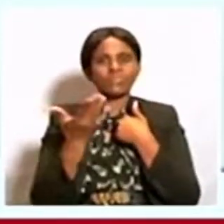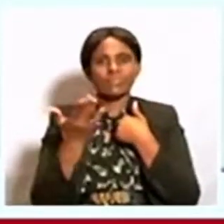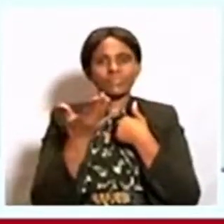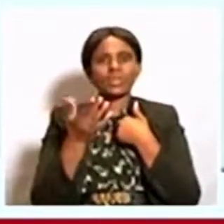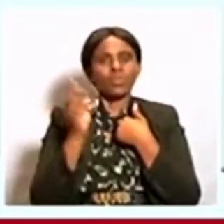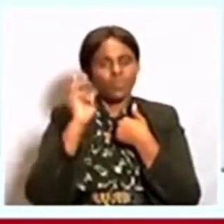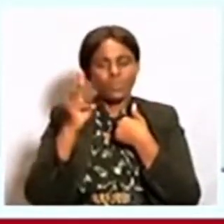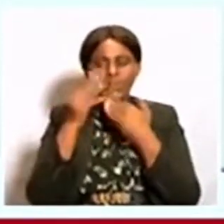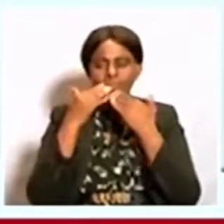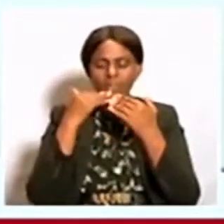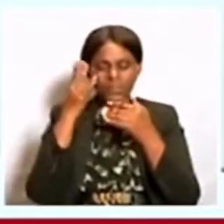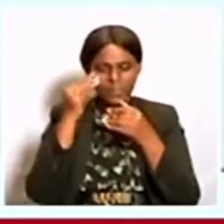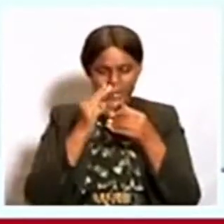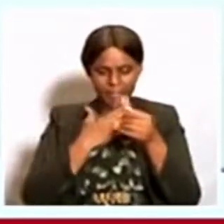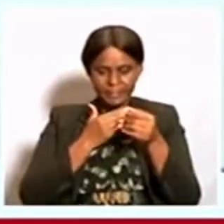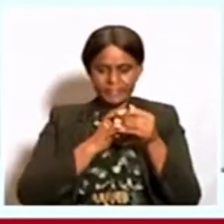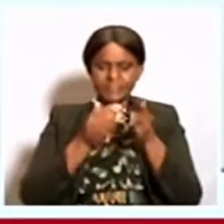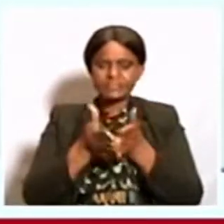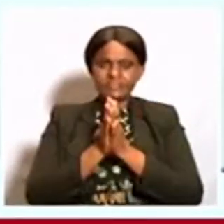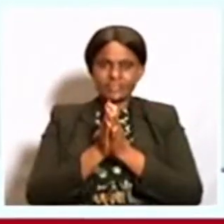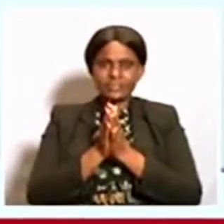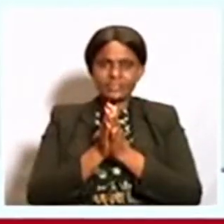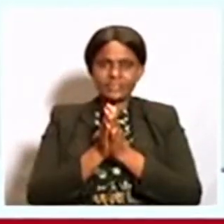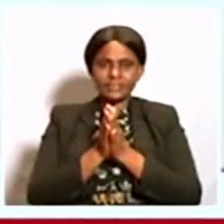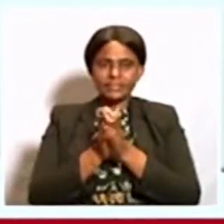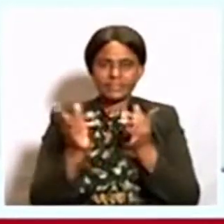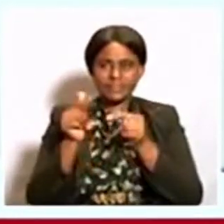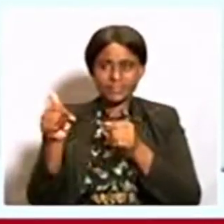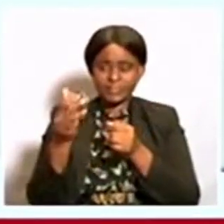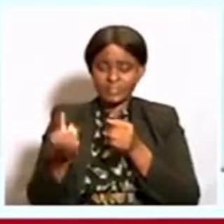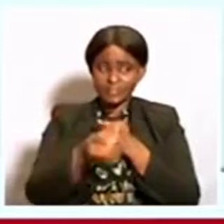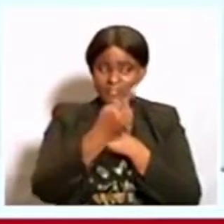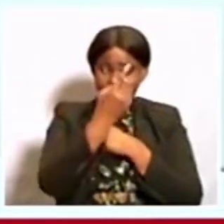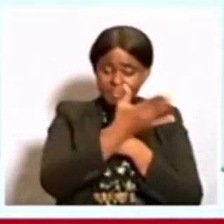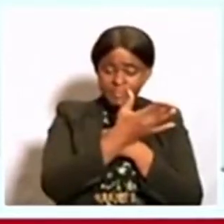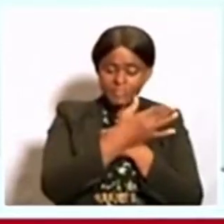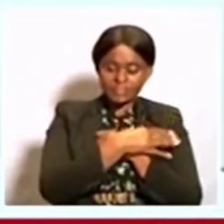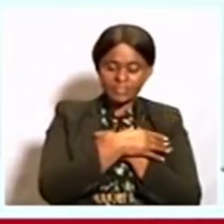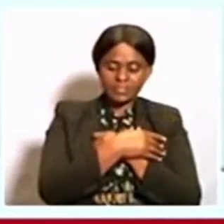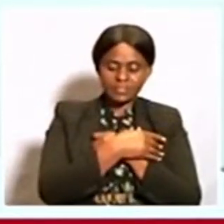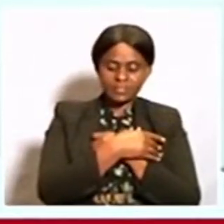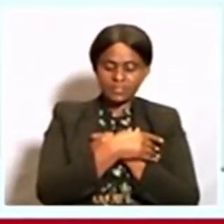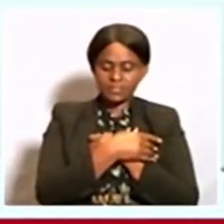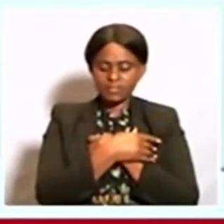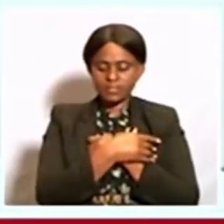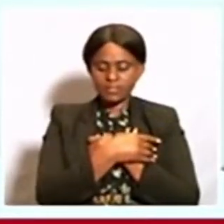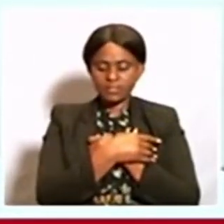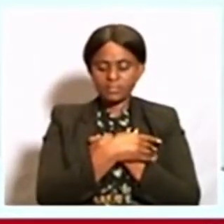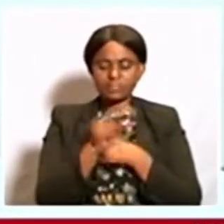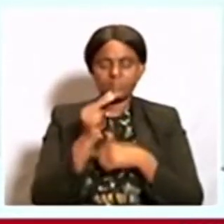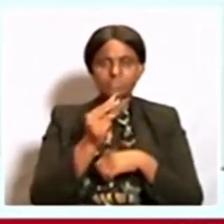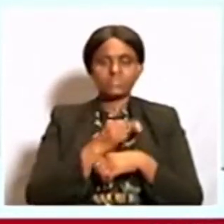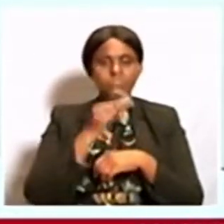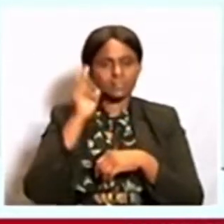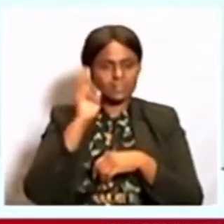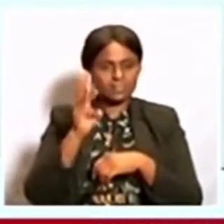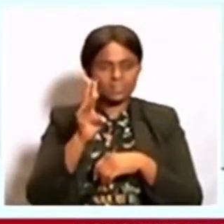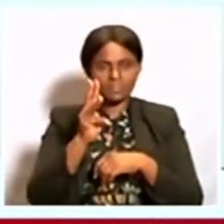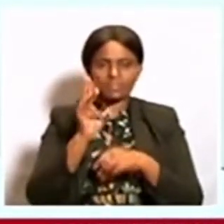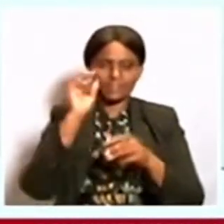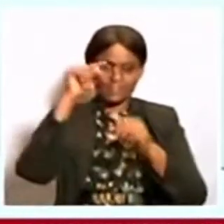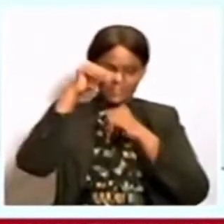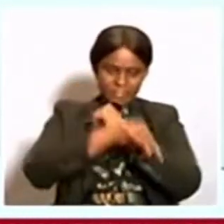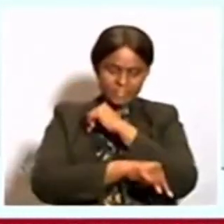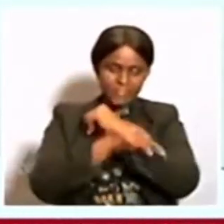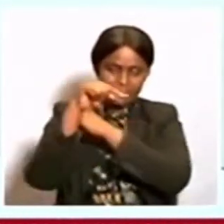even appreciate, that's why I asked when you went there, because we are going to go into this